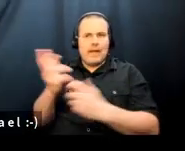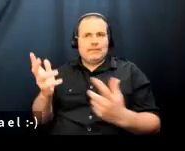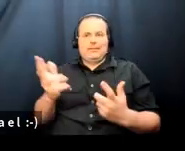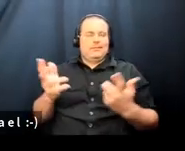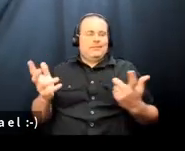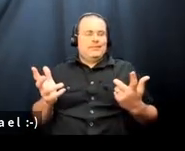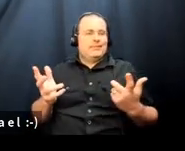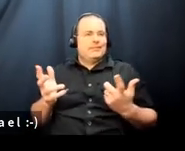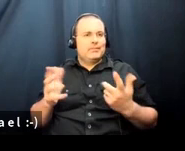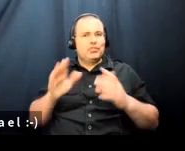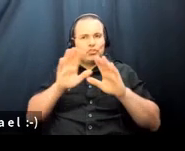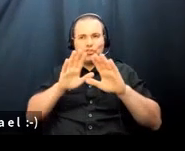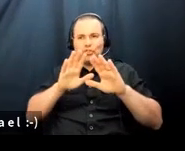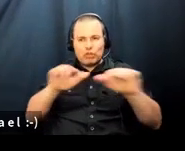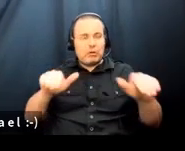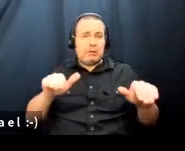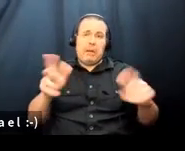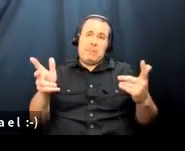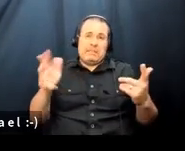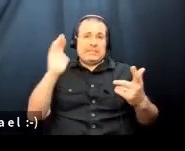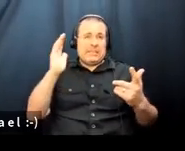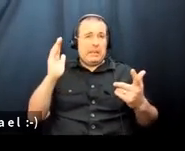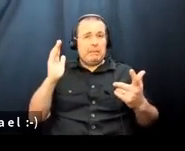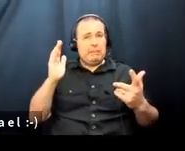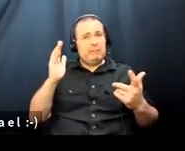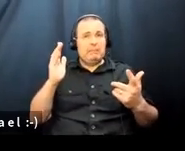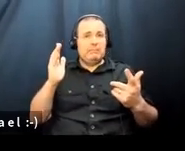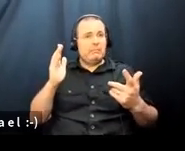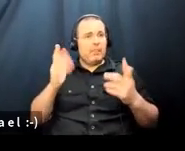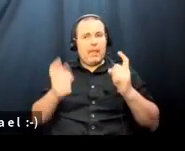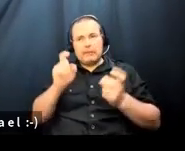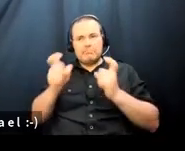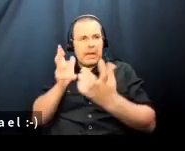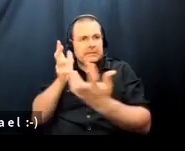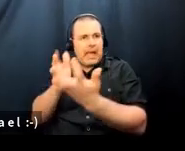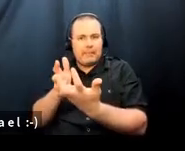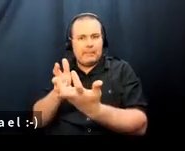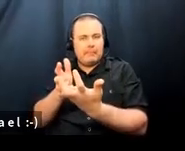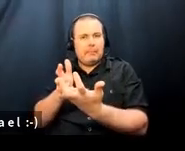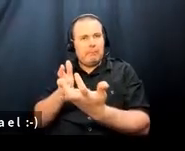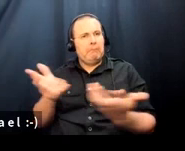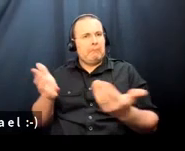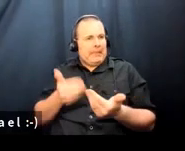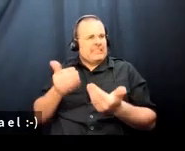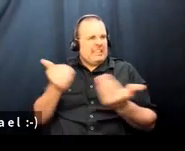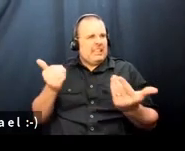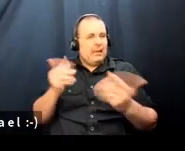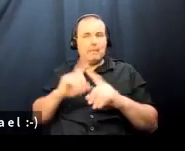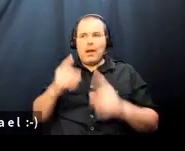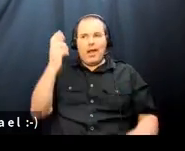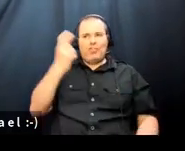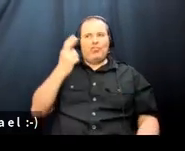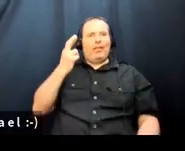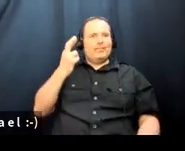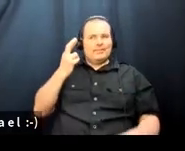have really relatively easily adapted to that. But the one thing that I realized about that is exactly what